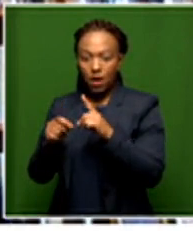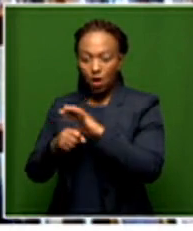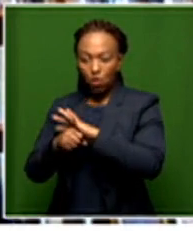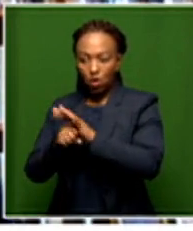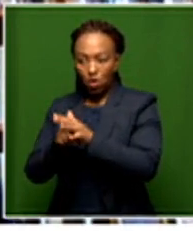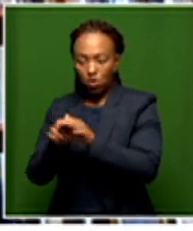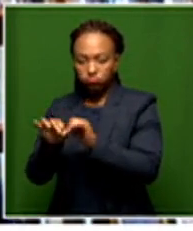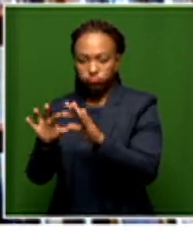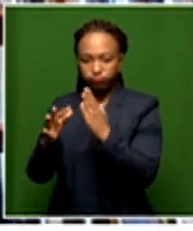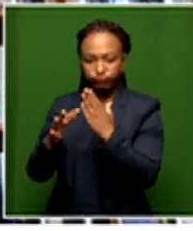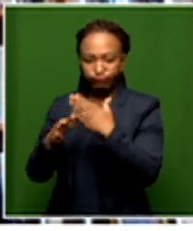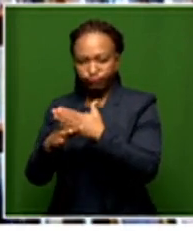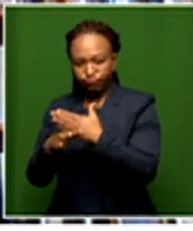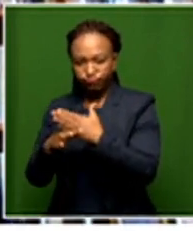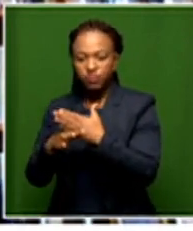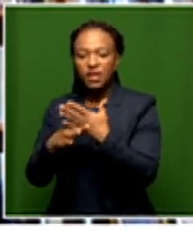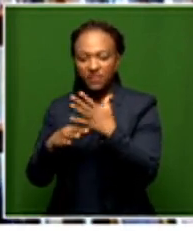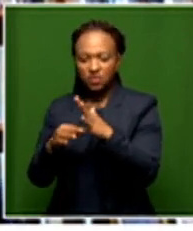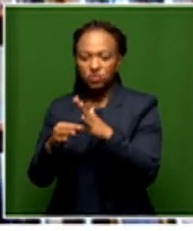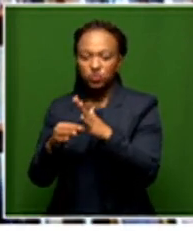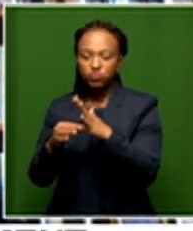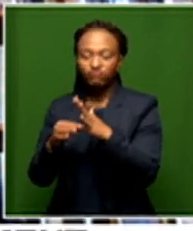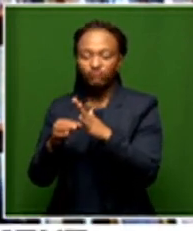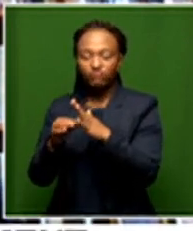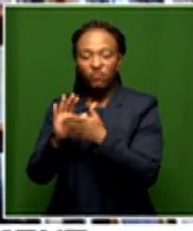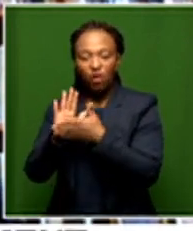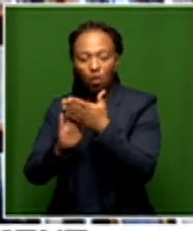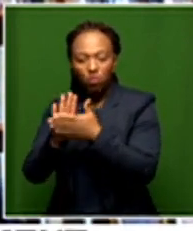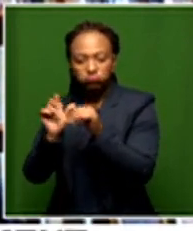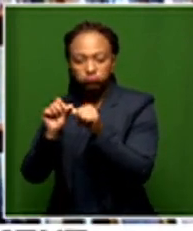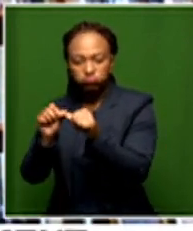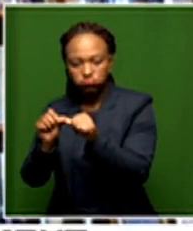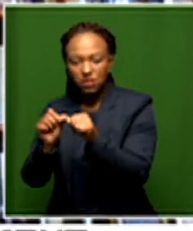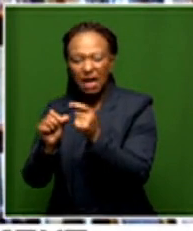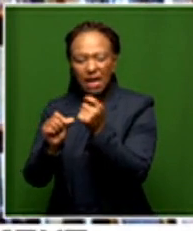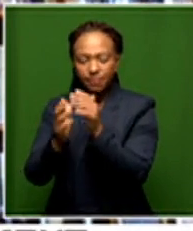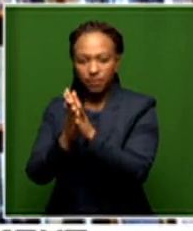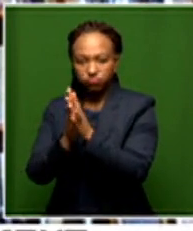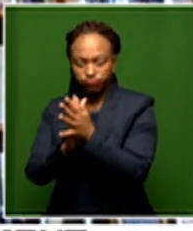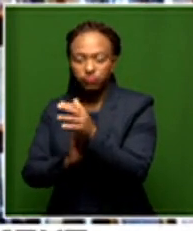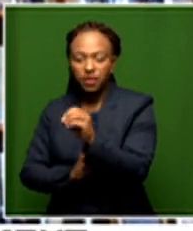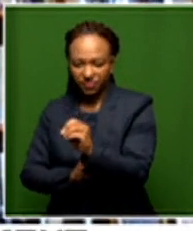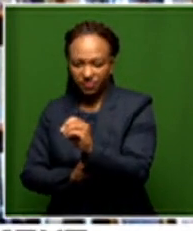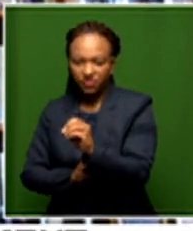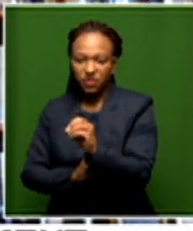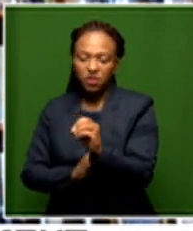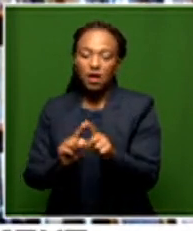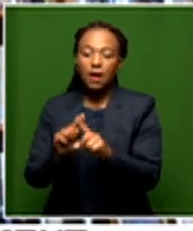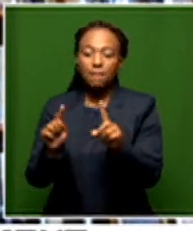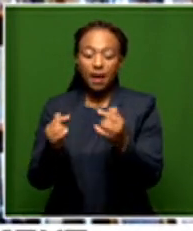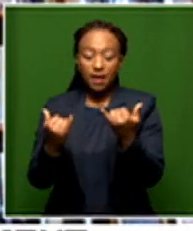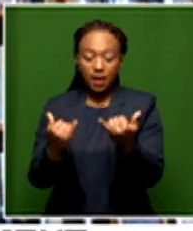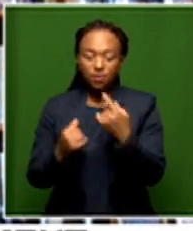progress, but What concerns me, as it should concern everybody, is that